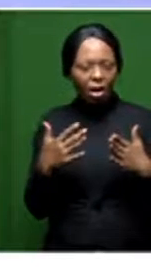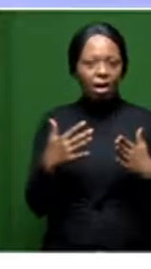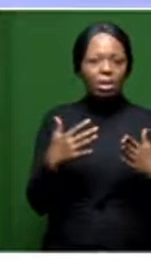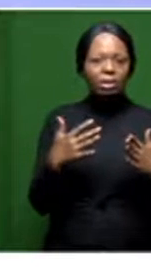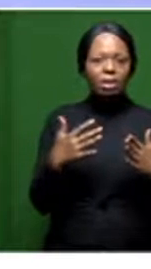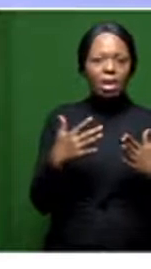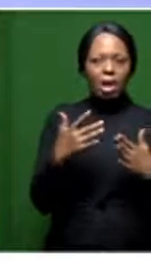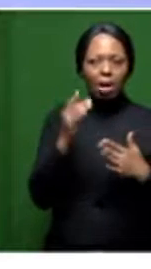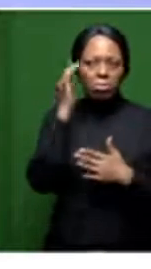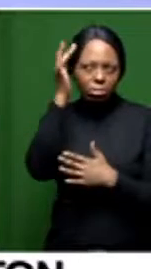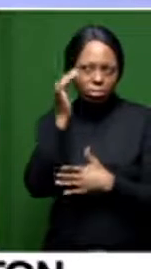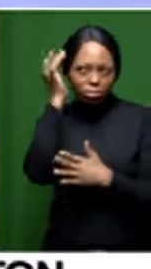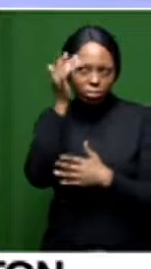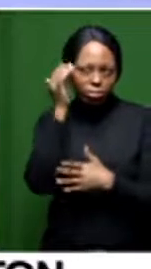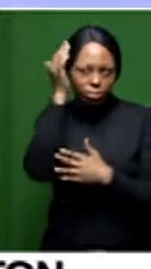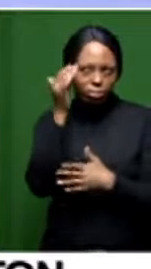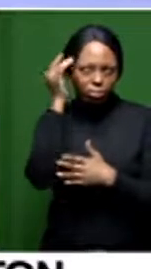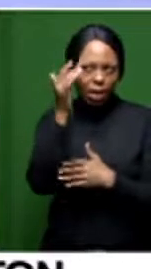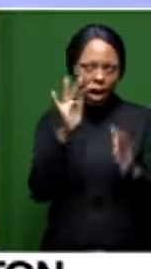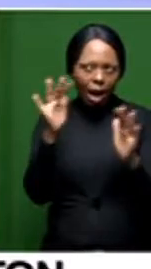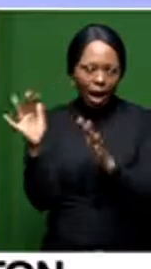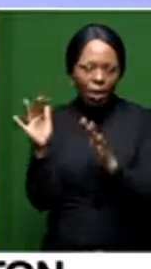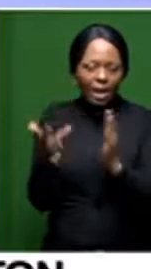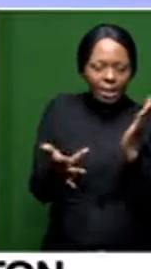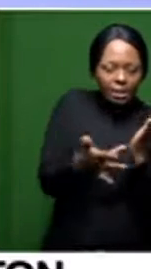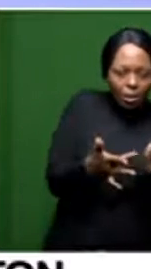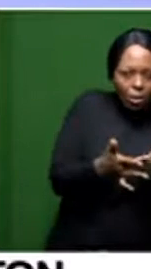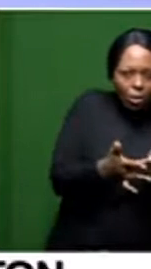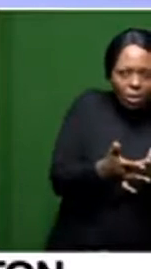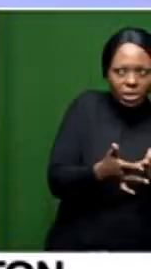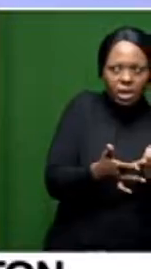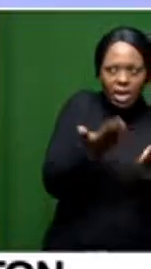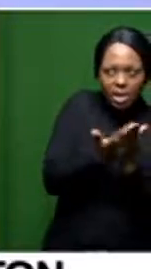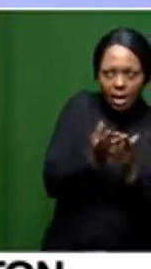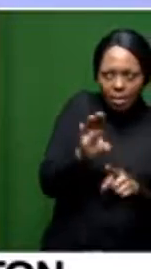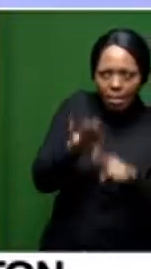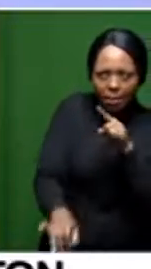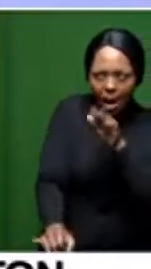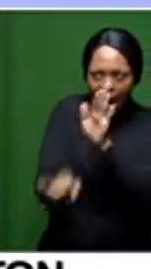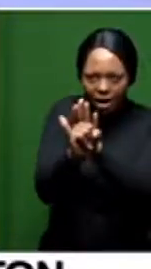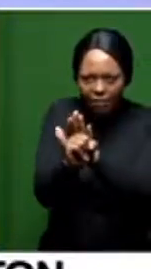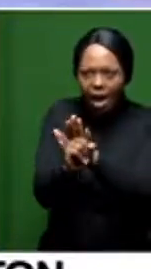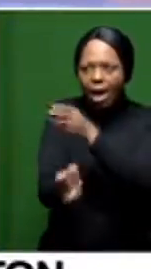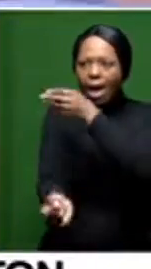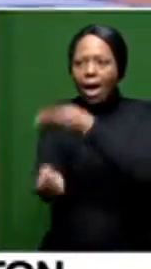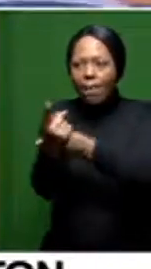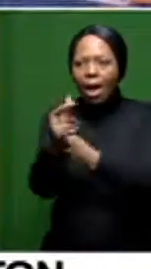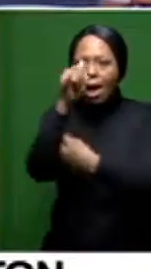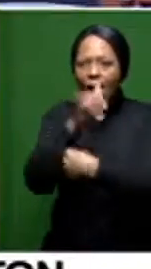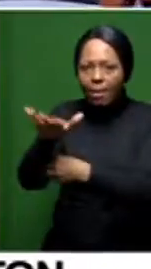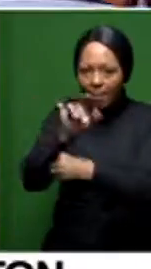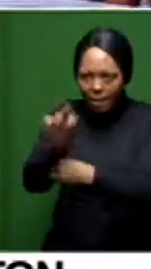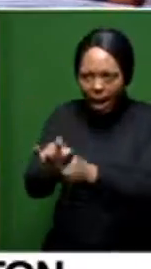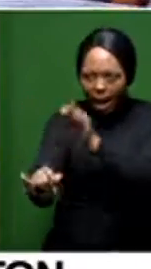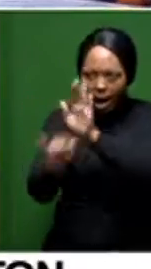data. And you apply AI technology to actually start predicting where crime is or isn't. And I know it sounds a bit like science fiction, but the reason